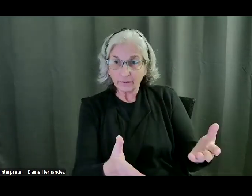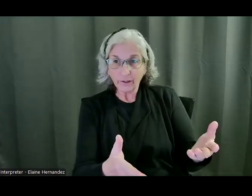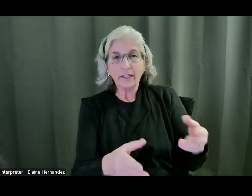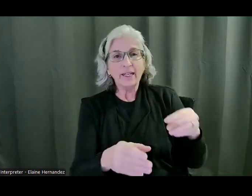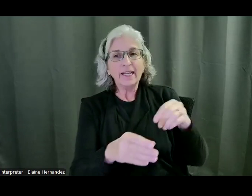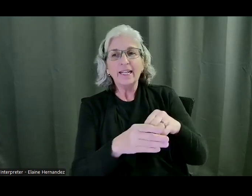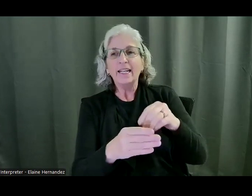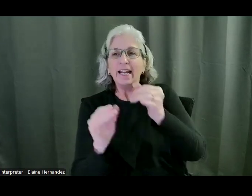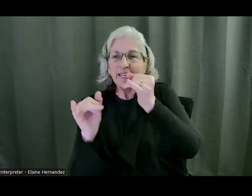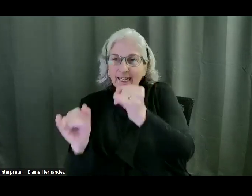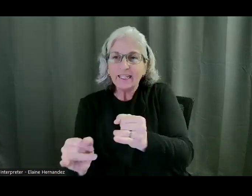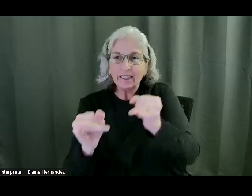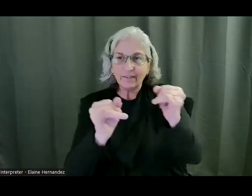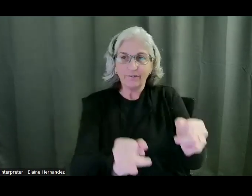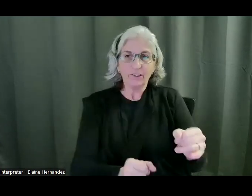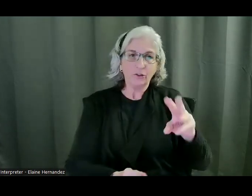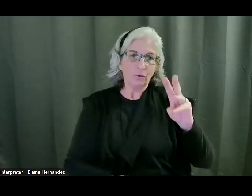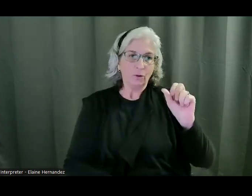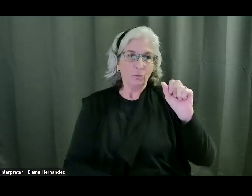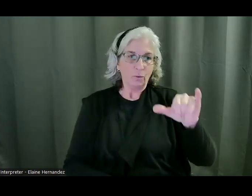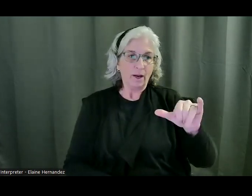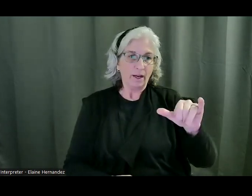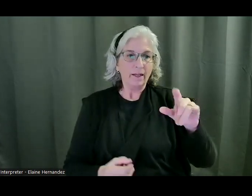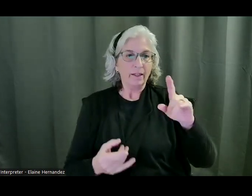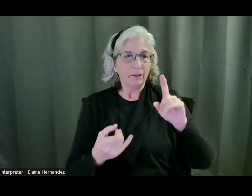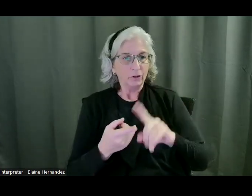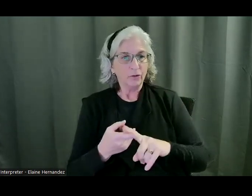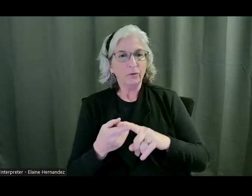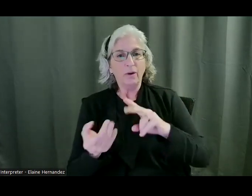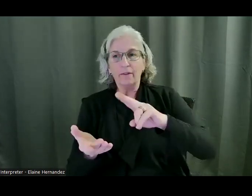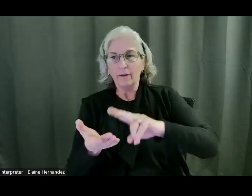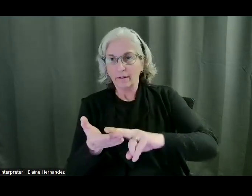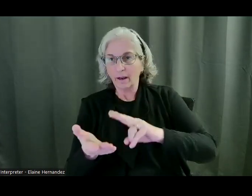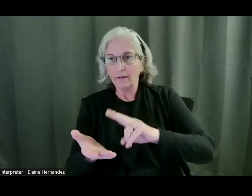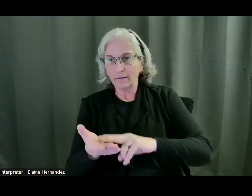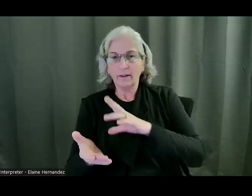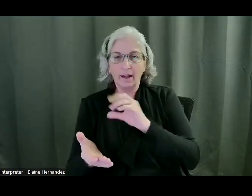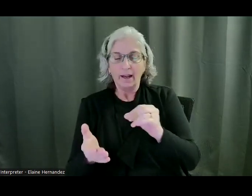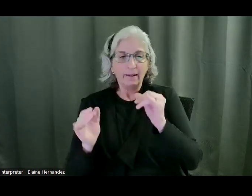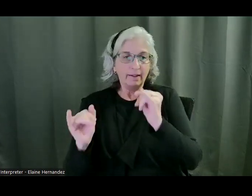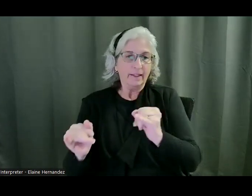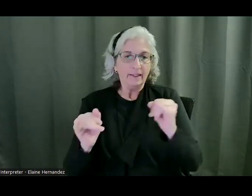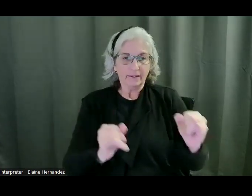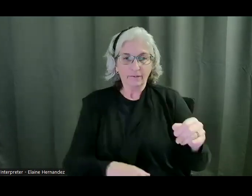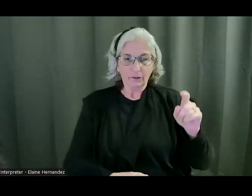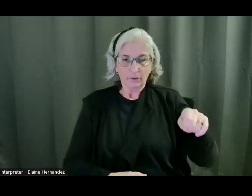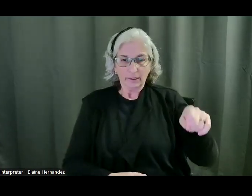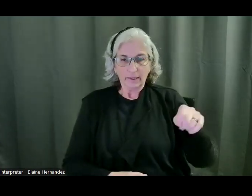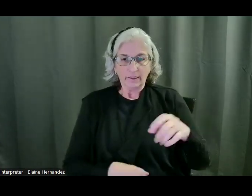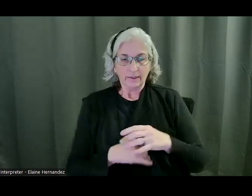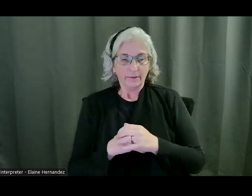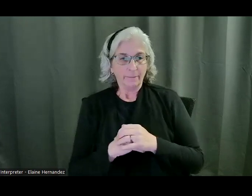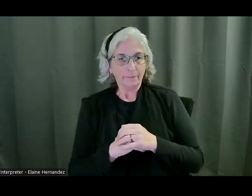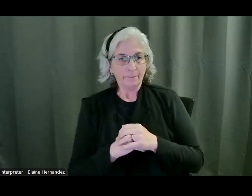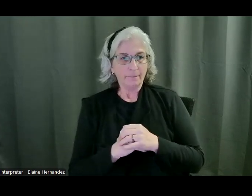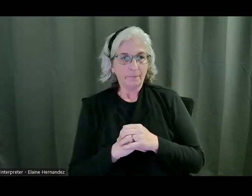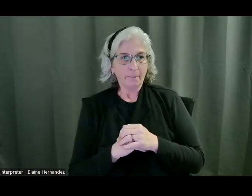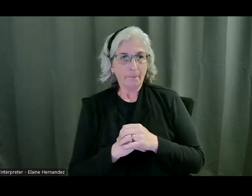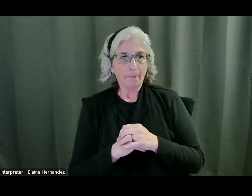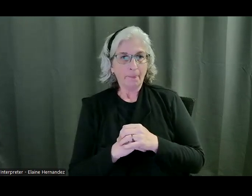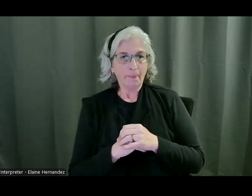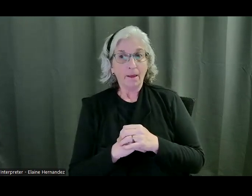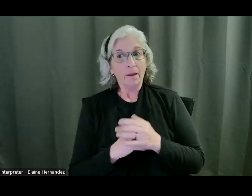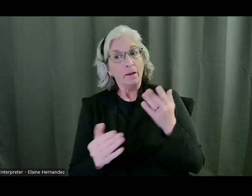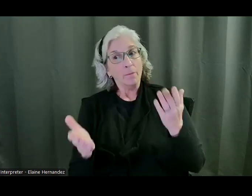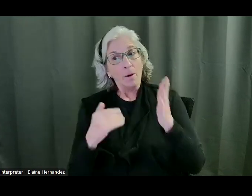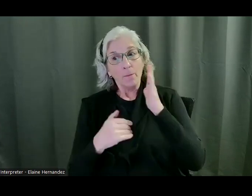individualized to the context and the individual's needs. Um, Going to repeat this, and you might hear